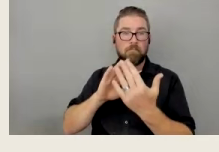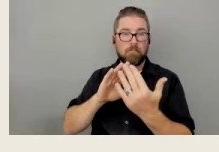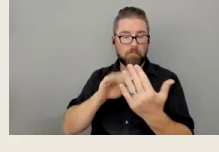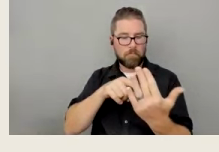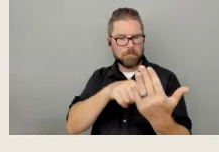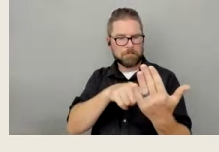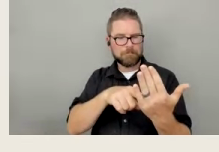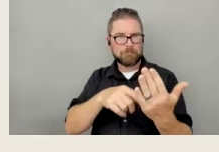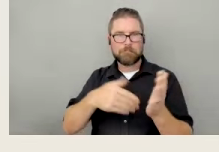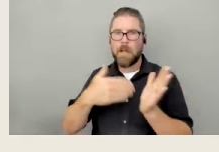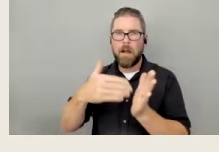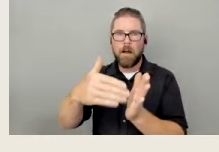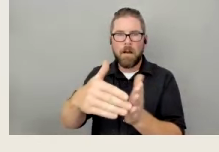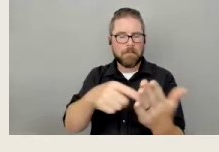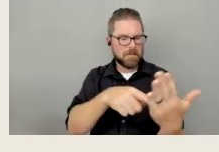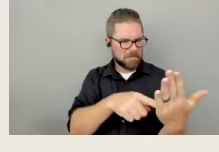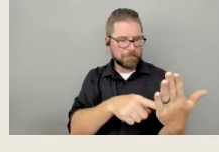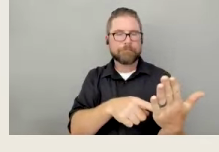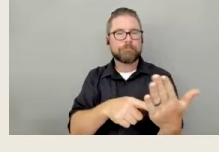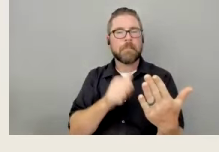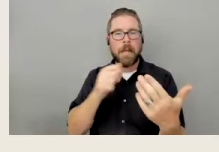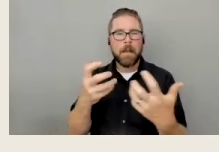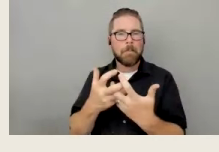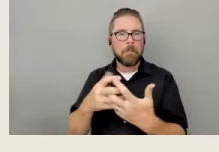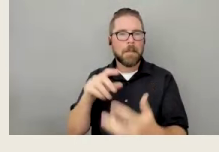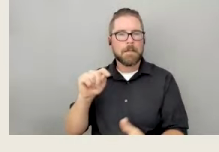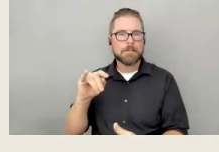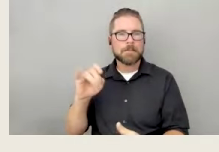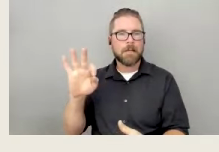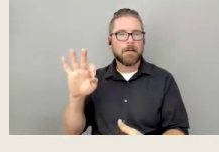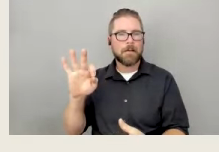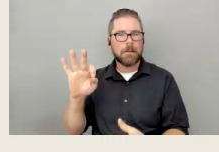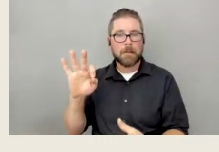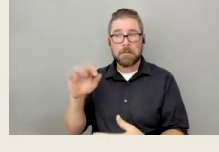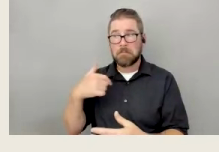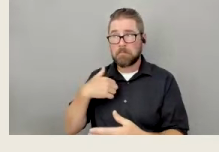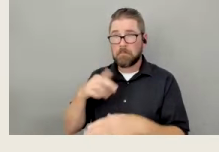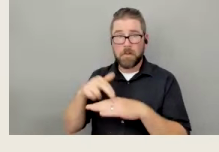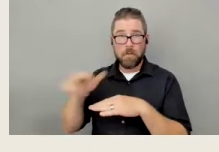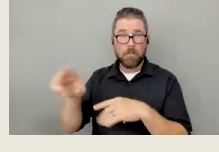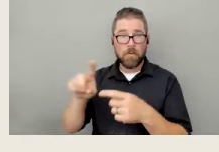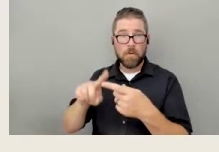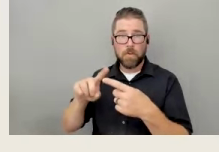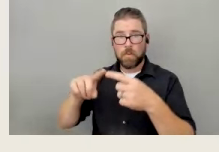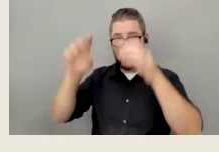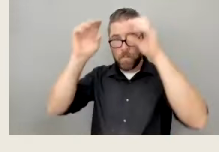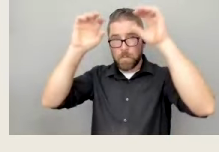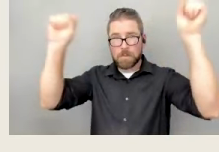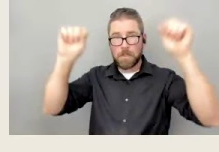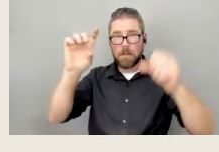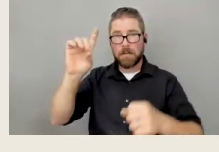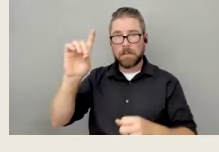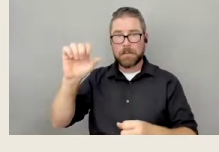Title IX or doesn't meet SPU. And so I would refer it out to Sean Henderson or Dean Henderson, right, who is our Dean of